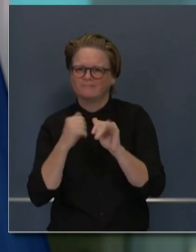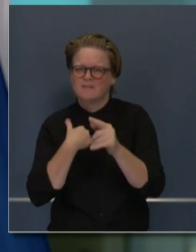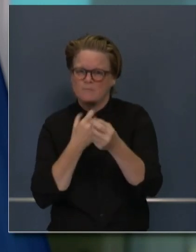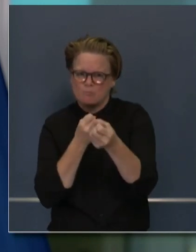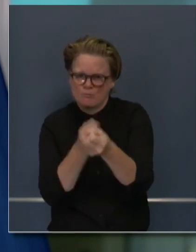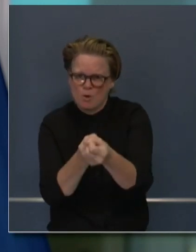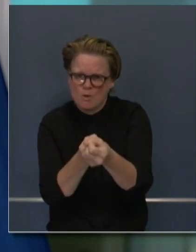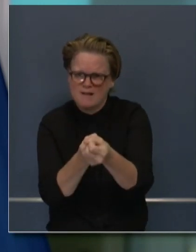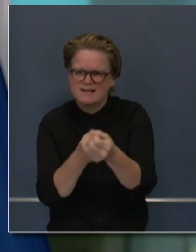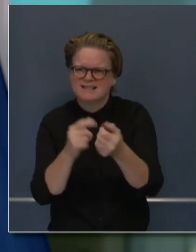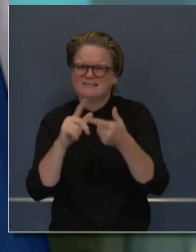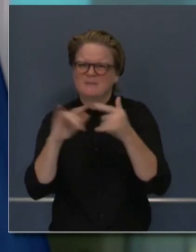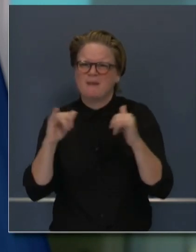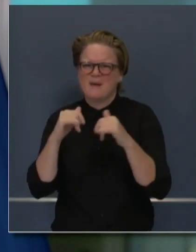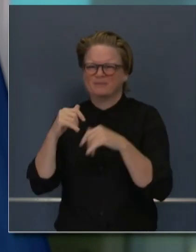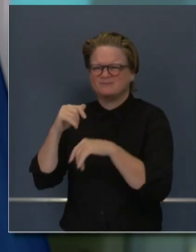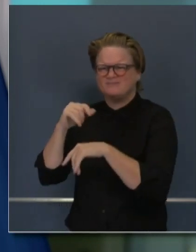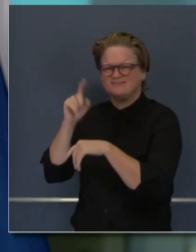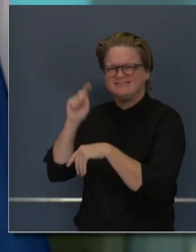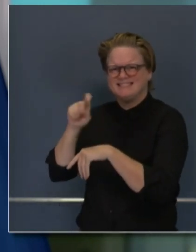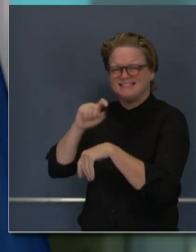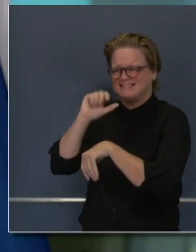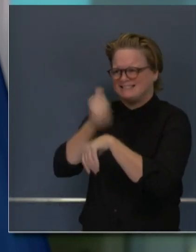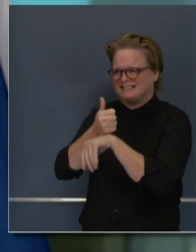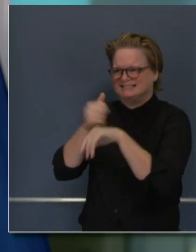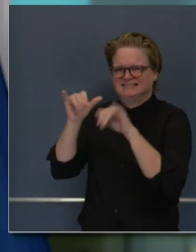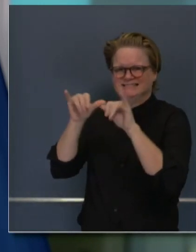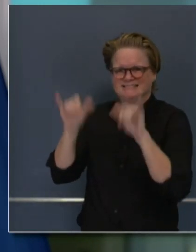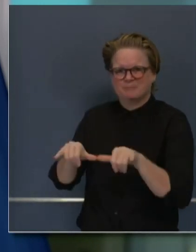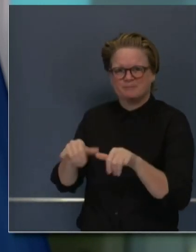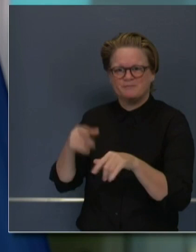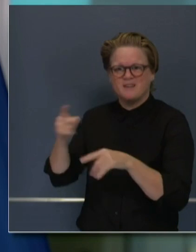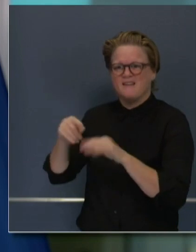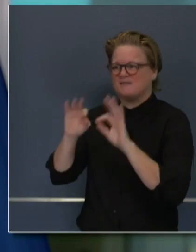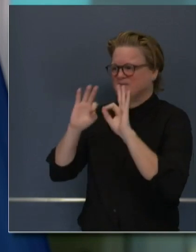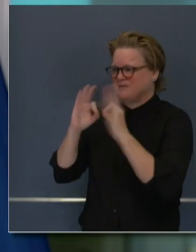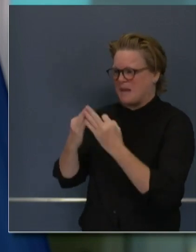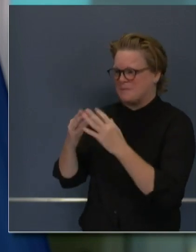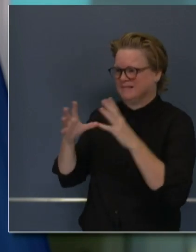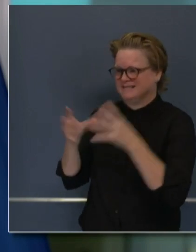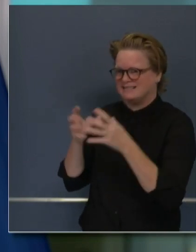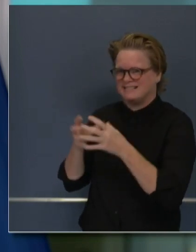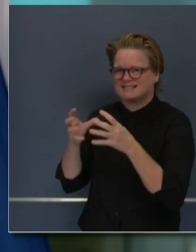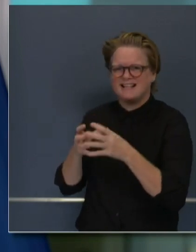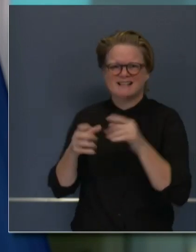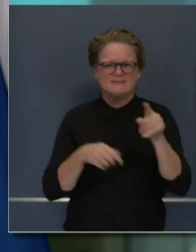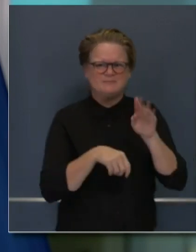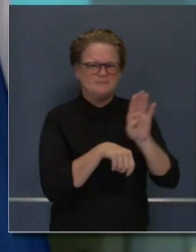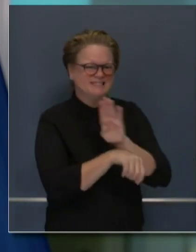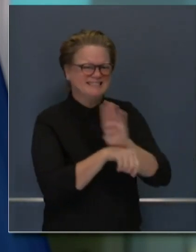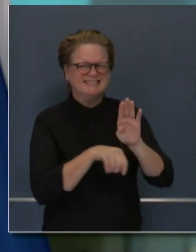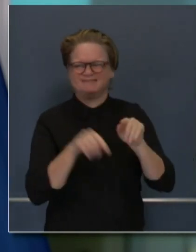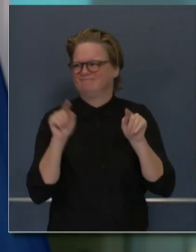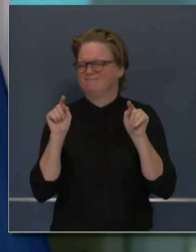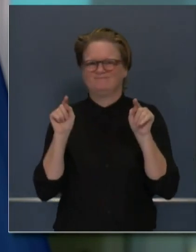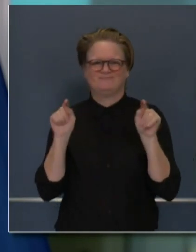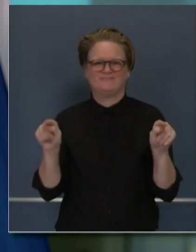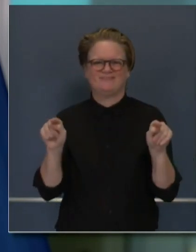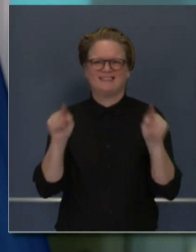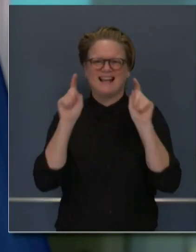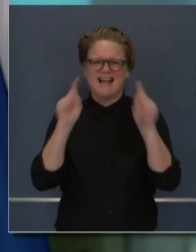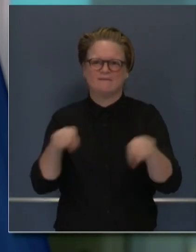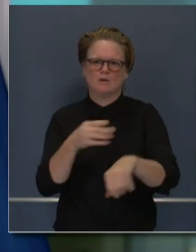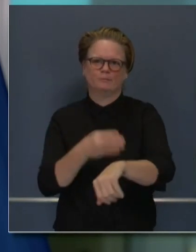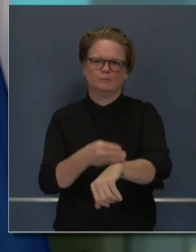low risk, but also doing the things within our business sectors that allow us to get this under control over the next many